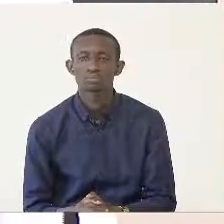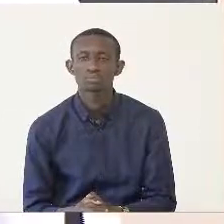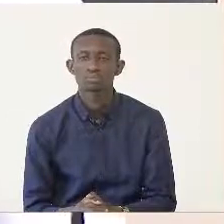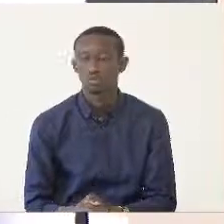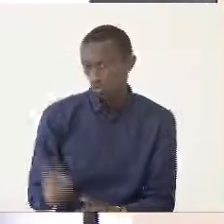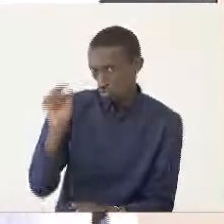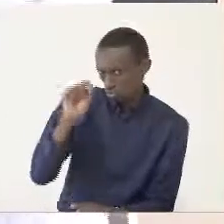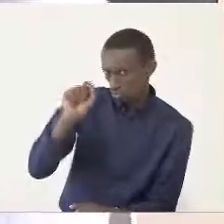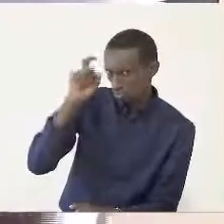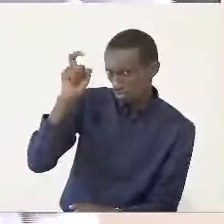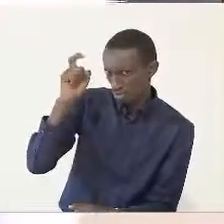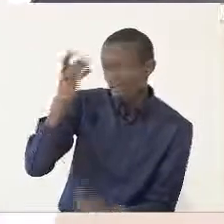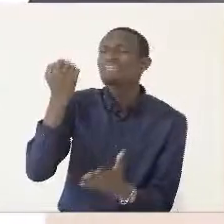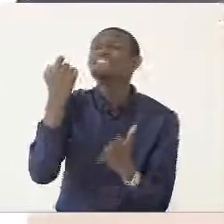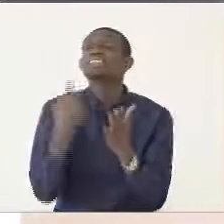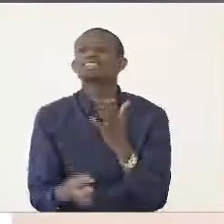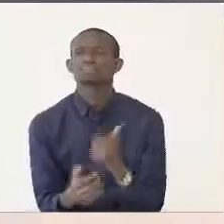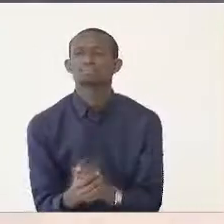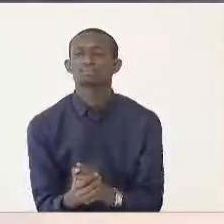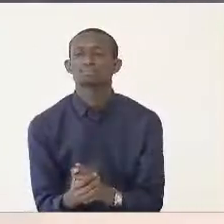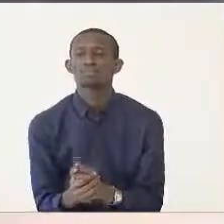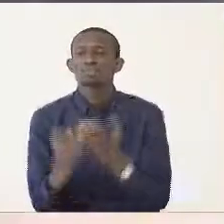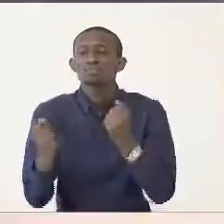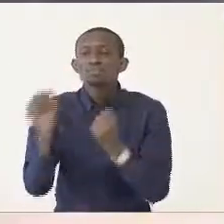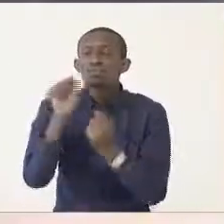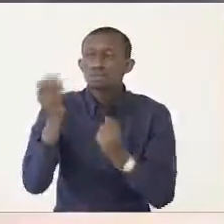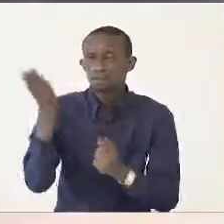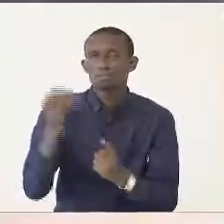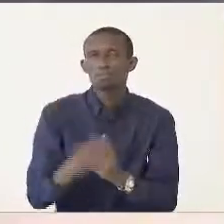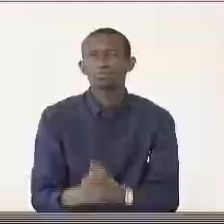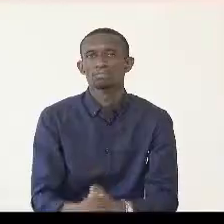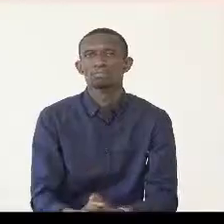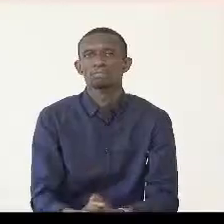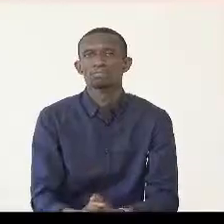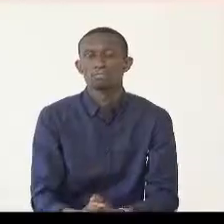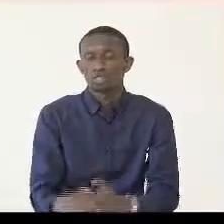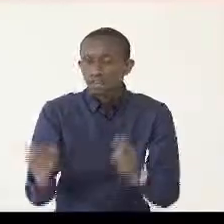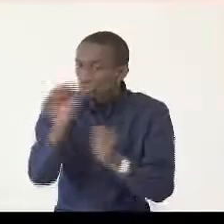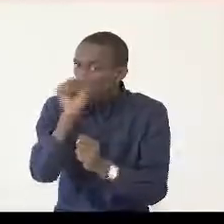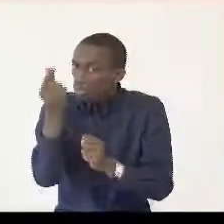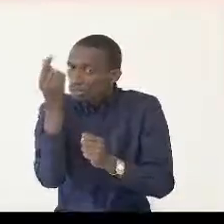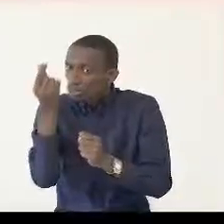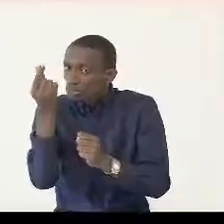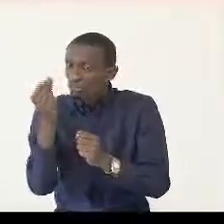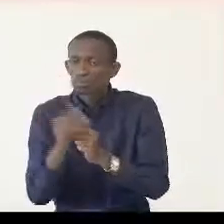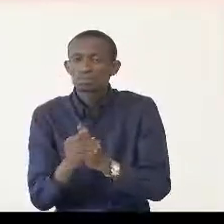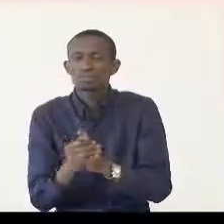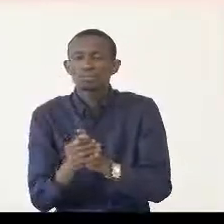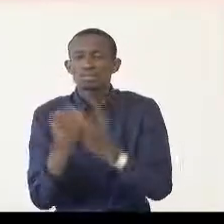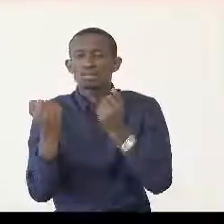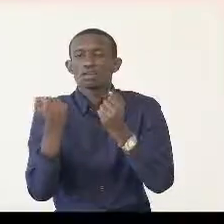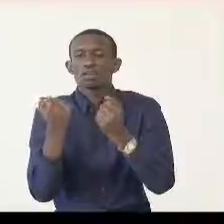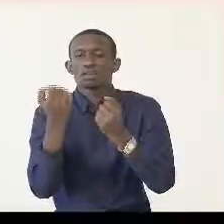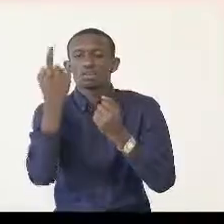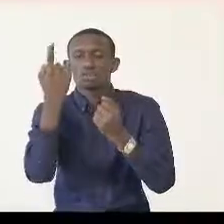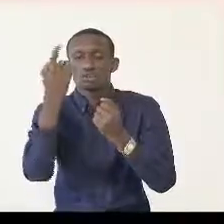x-axis, what do we have? So we have that car, that small one, the one of